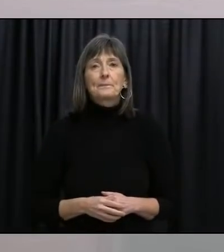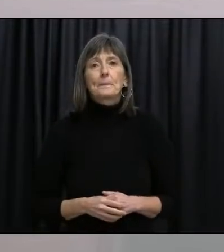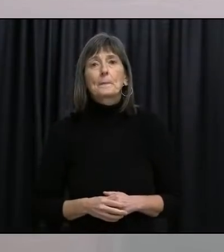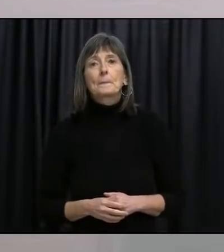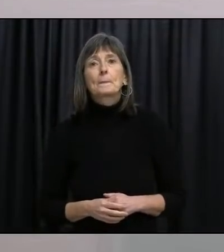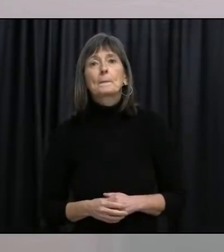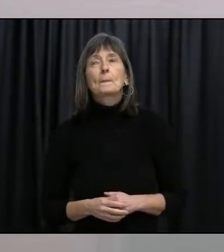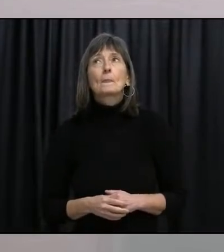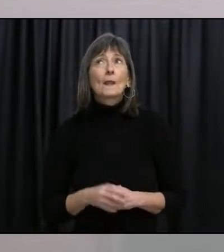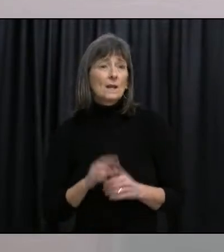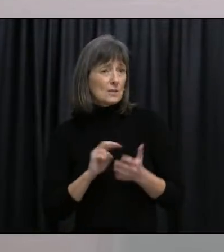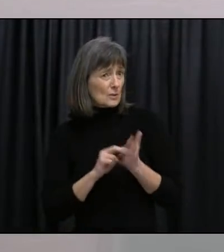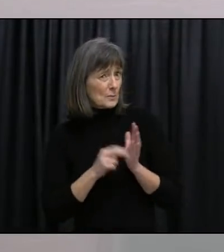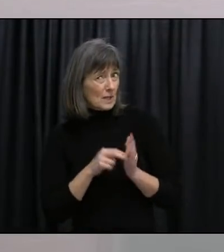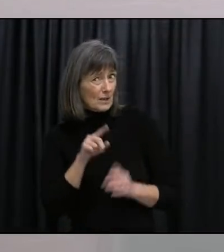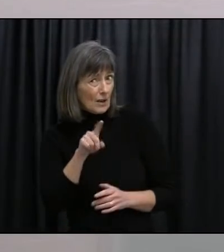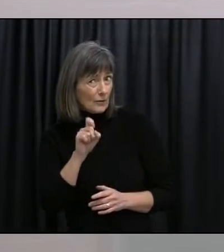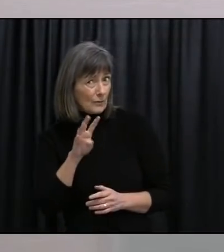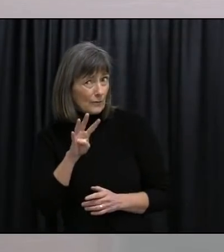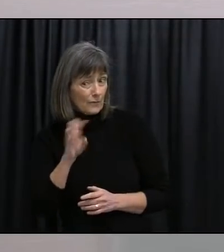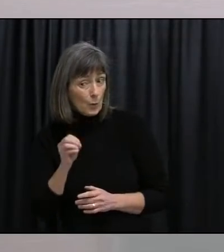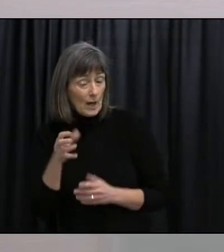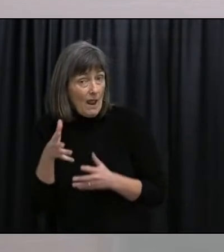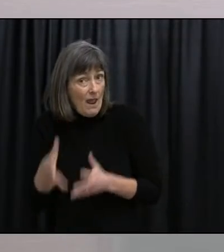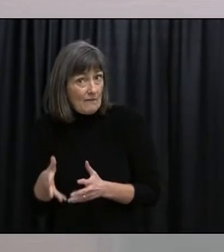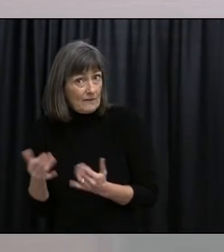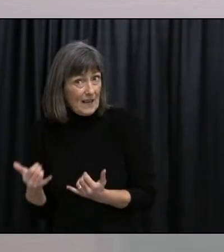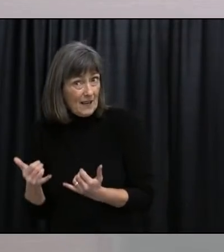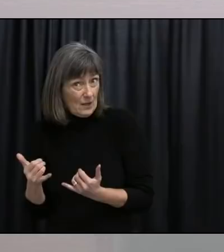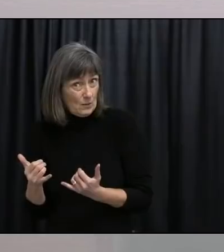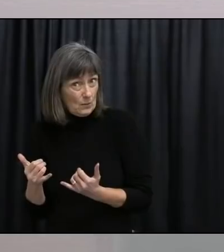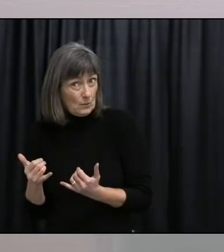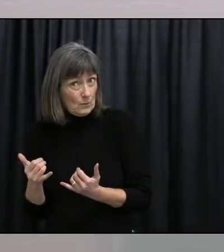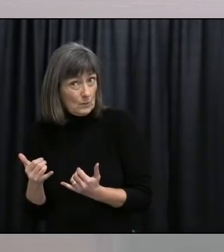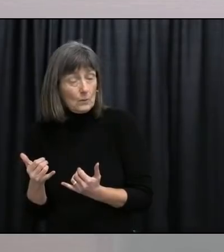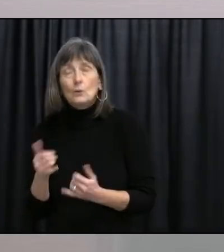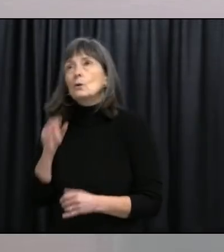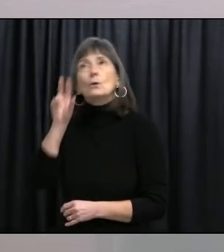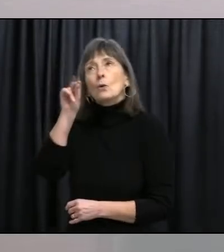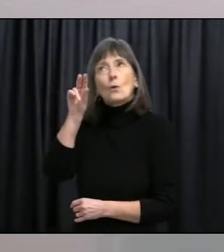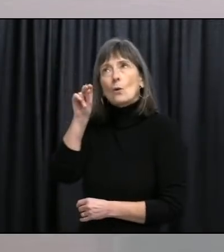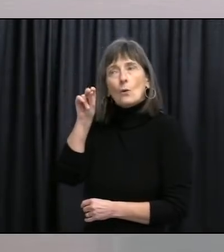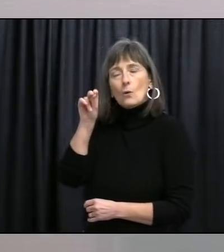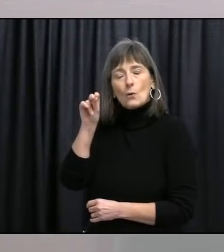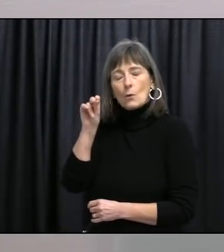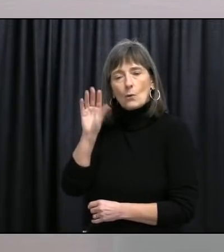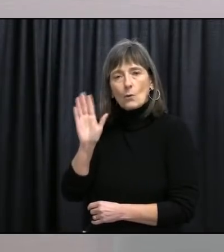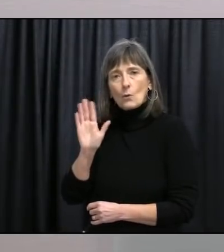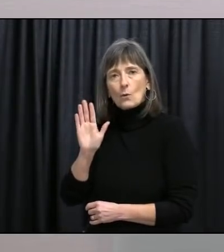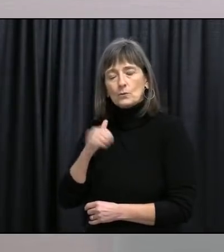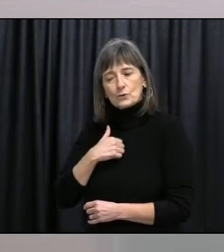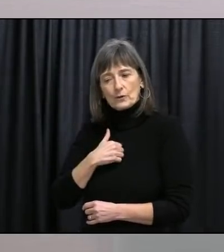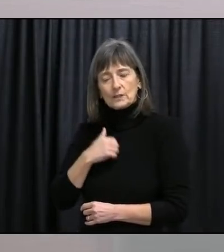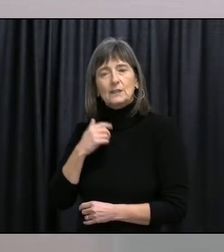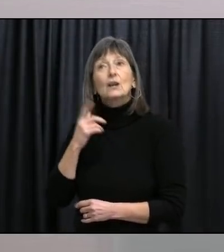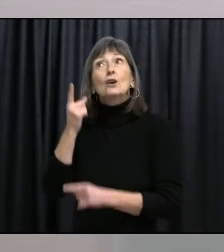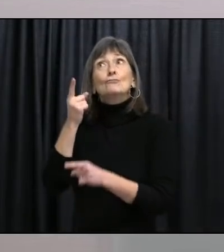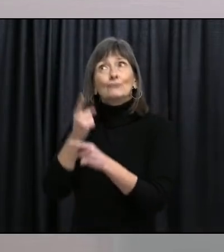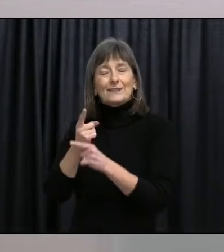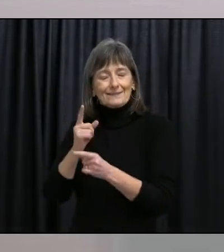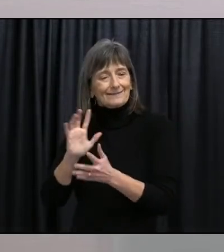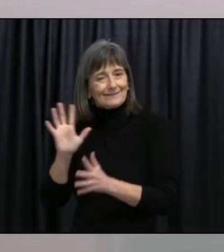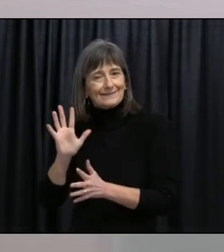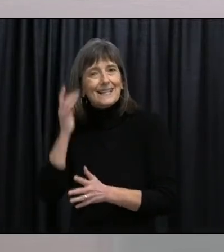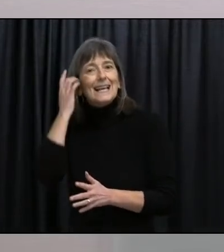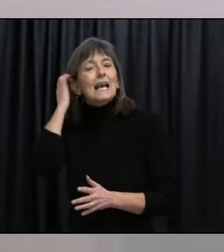And so that means there's only 140 vaccines in freezers right now? No. Or sorry, you're right.